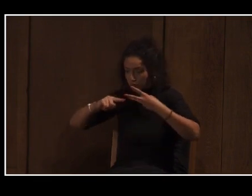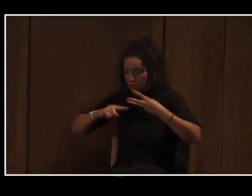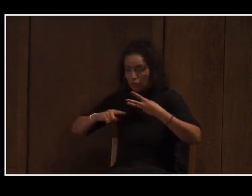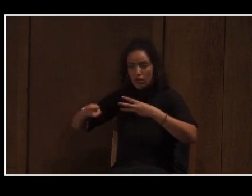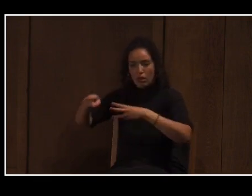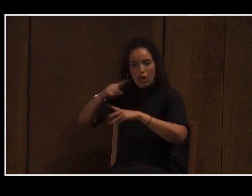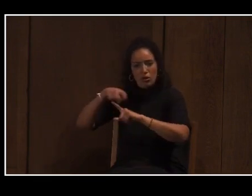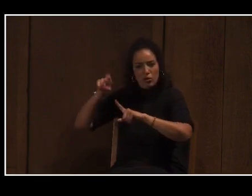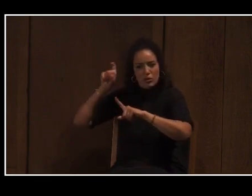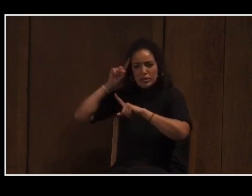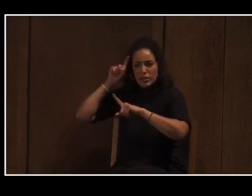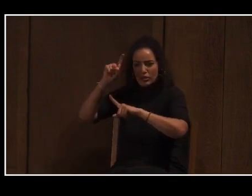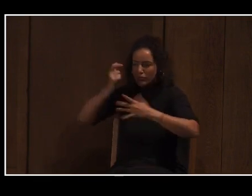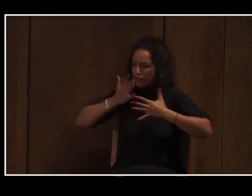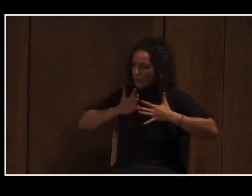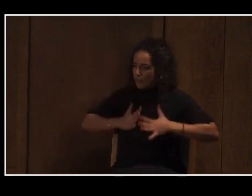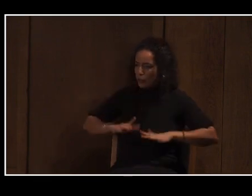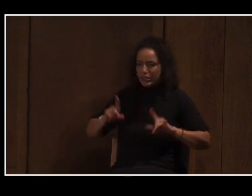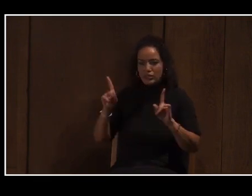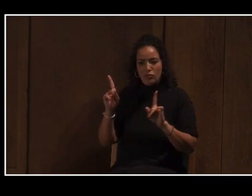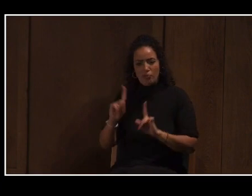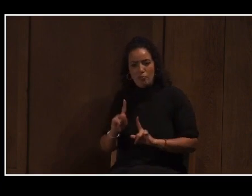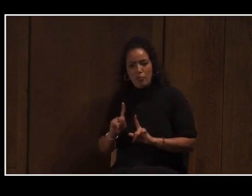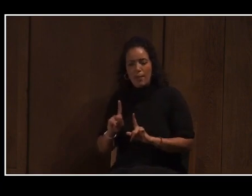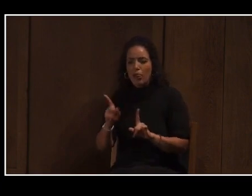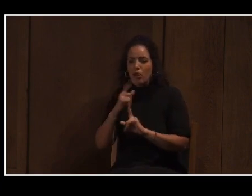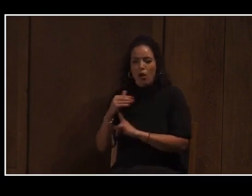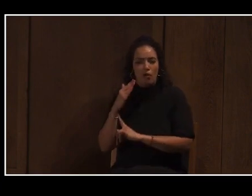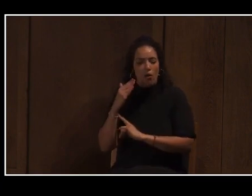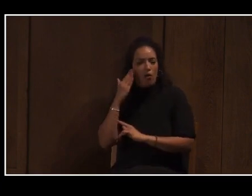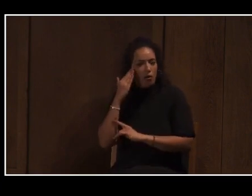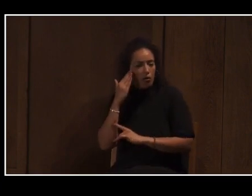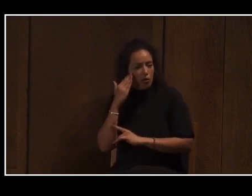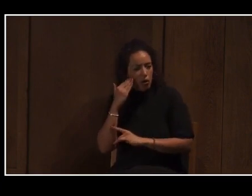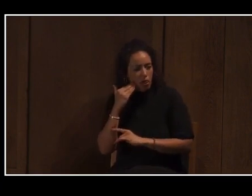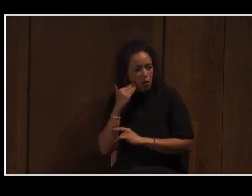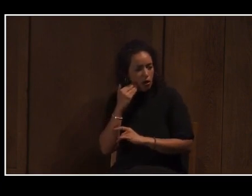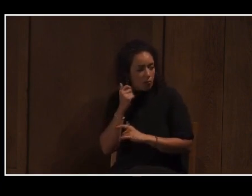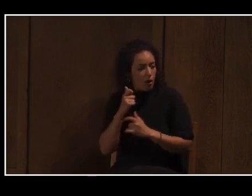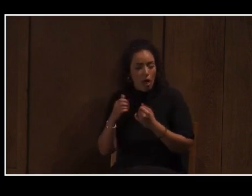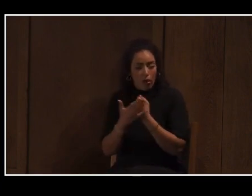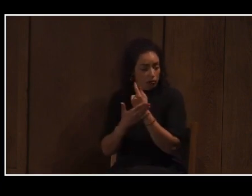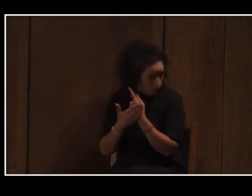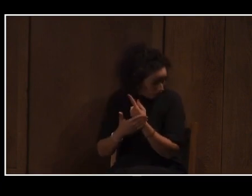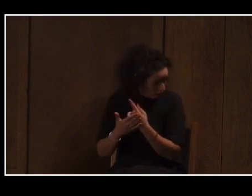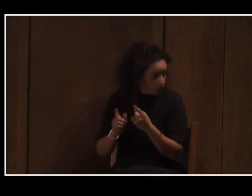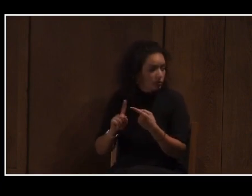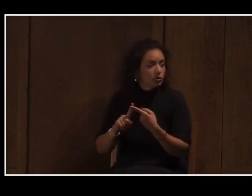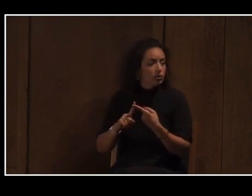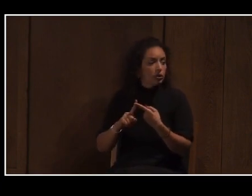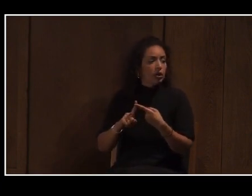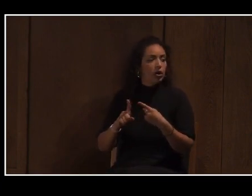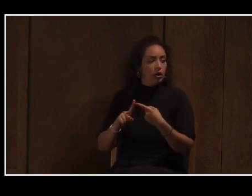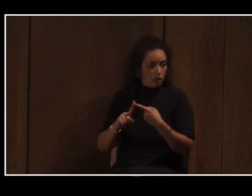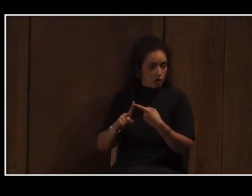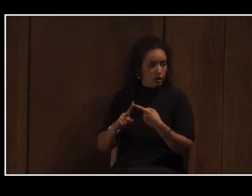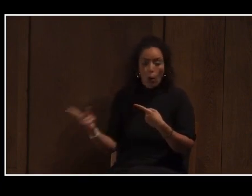imagine the bodies of people of colour as well as people of non-colour. So it's important that that work gets acknowledged, particularly in your